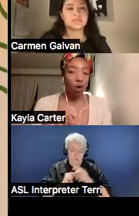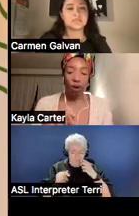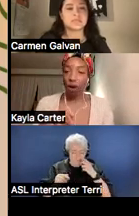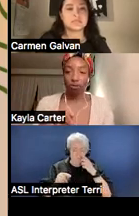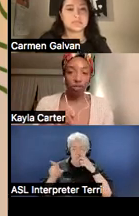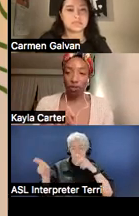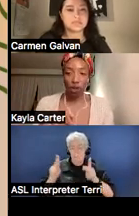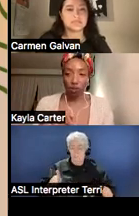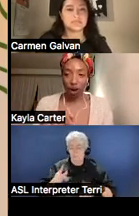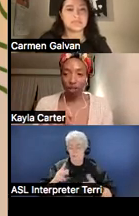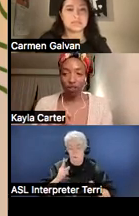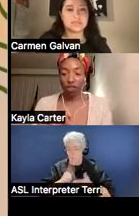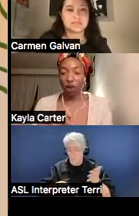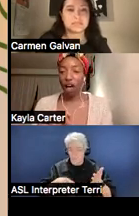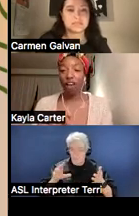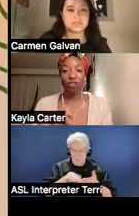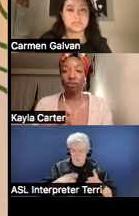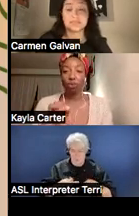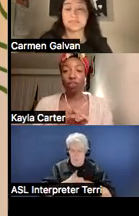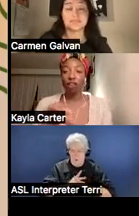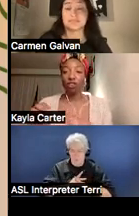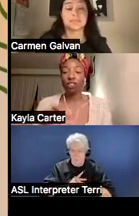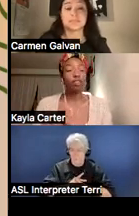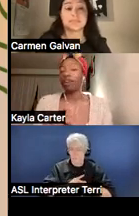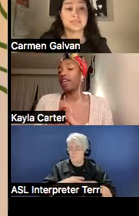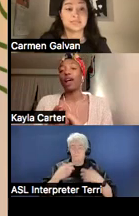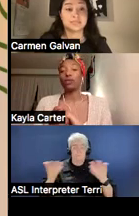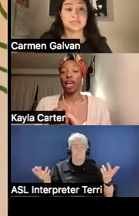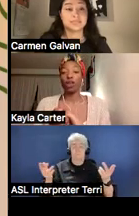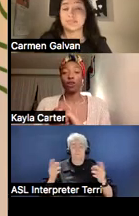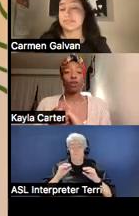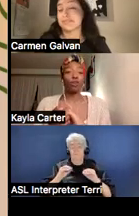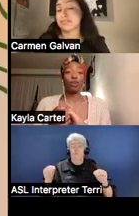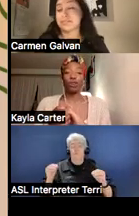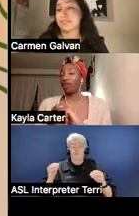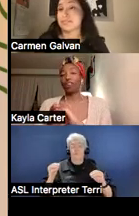did not know what student loans were. So purely off the strength of that, I was like,